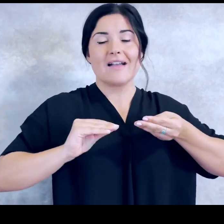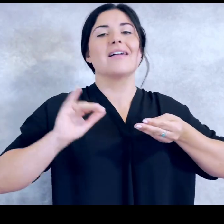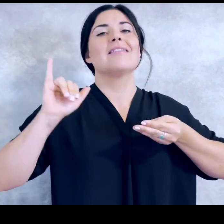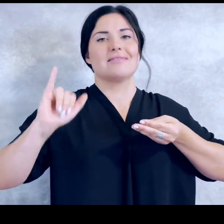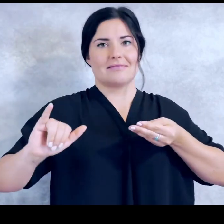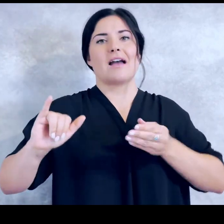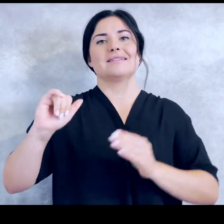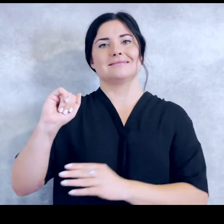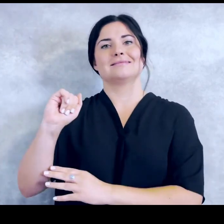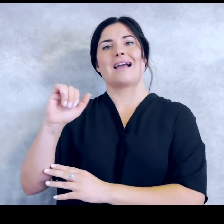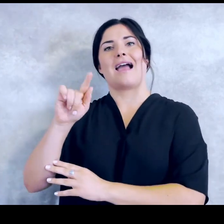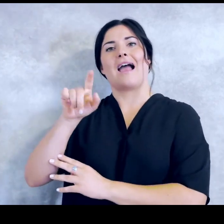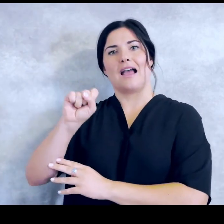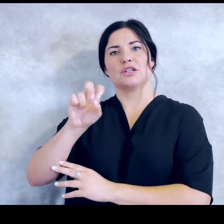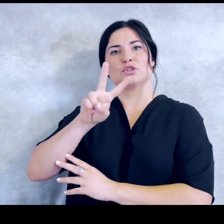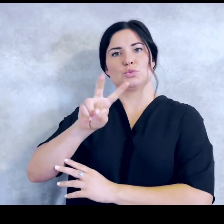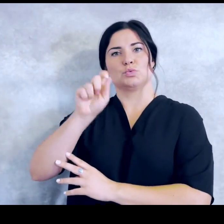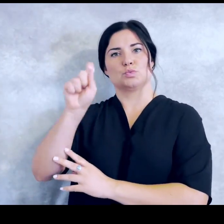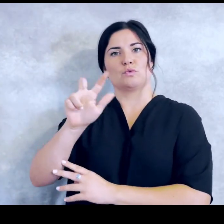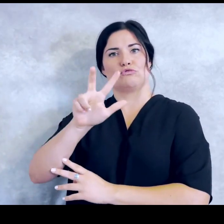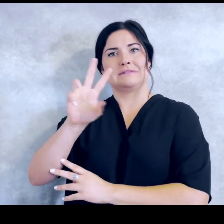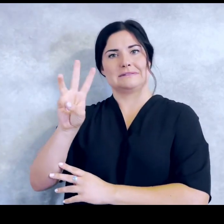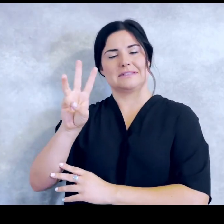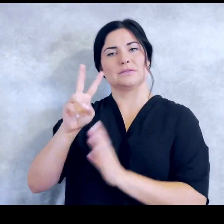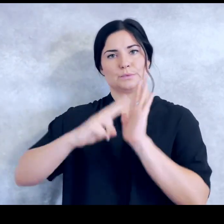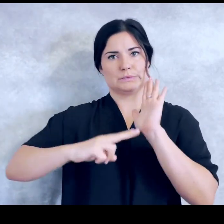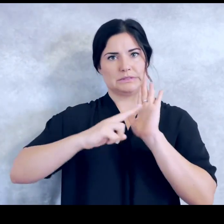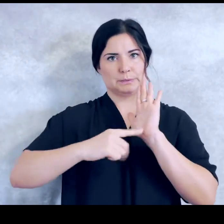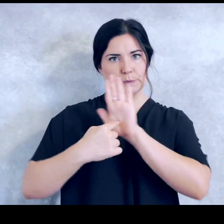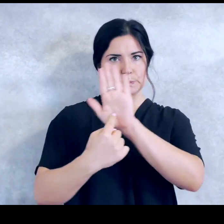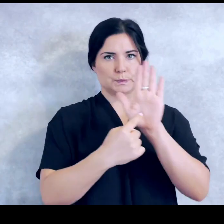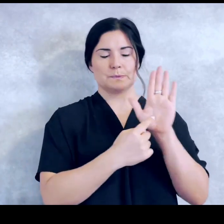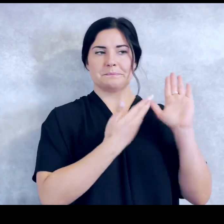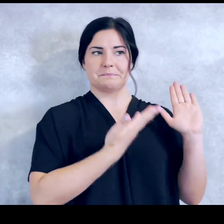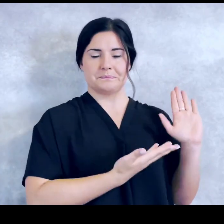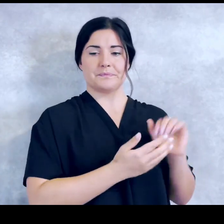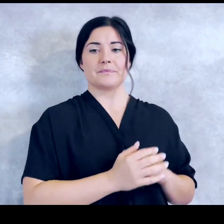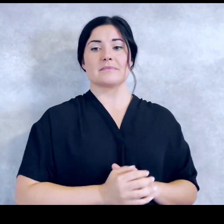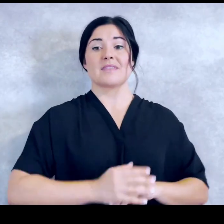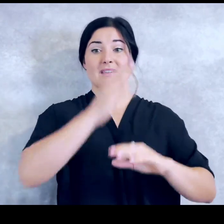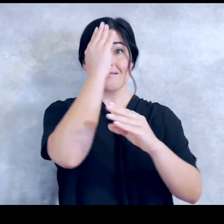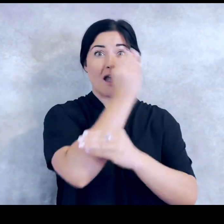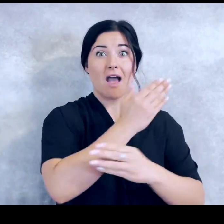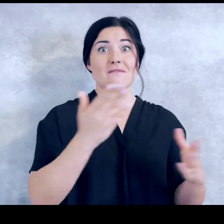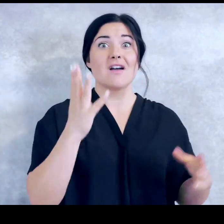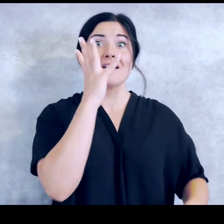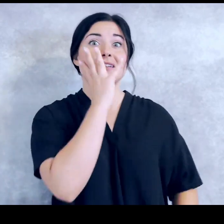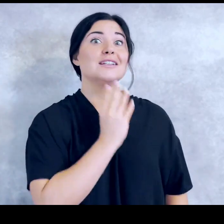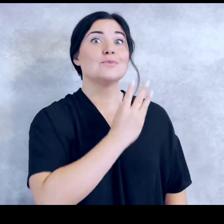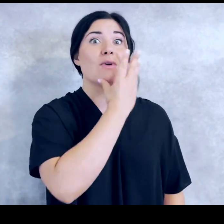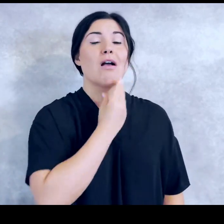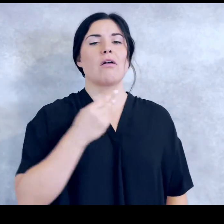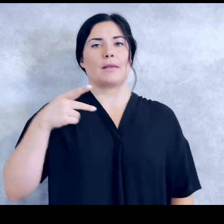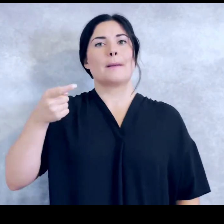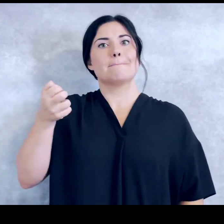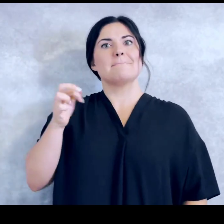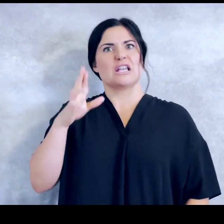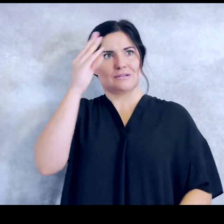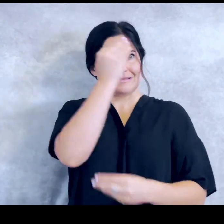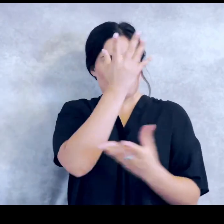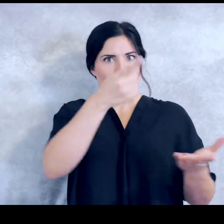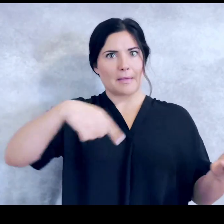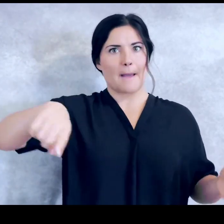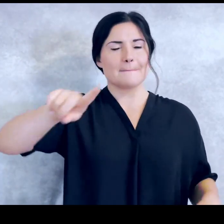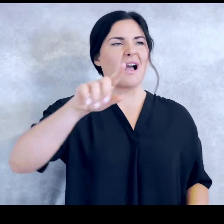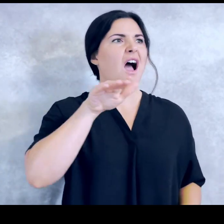And this is what I want to read to you. Acts chapter 2, verse 36. We'll put it up on the screen for you. It says, therefore, let all Israel be assured of this. This is